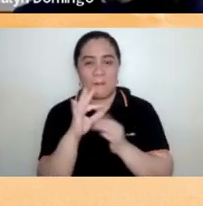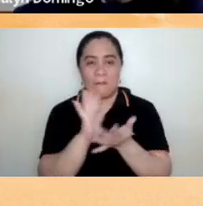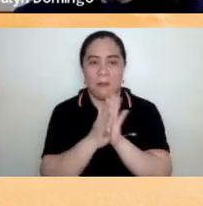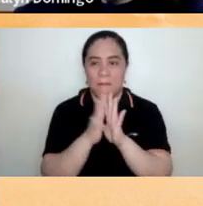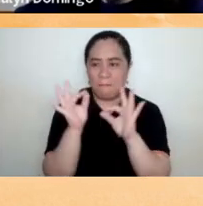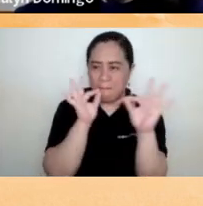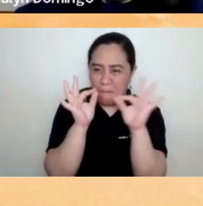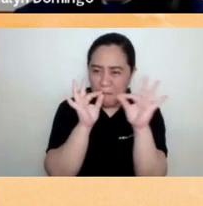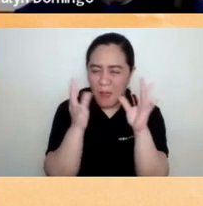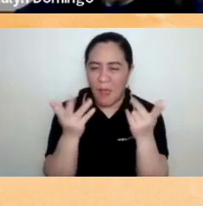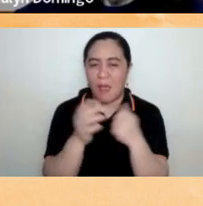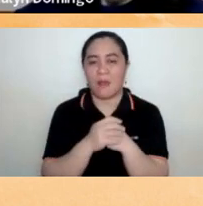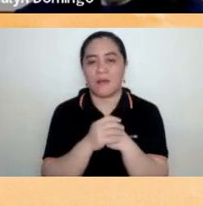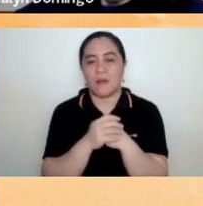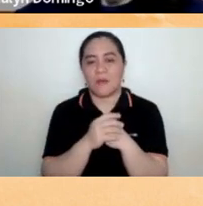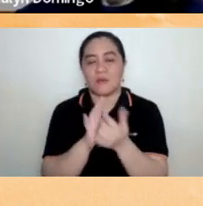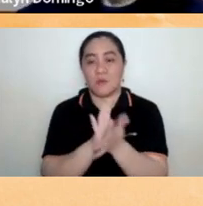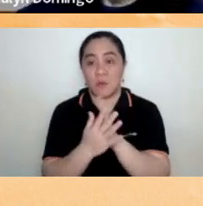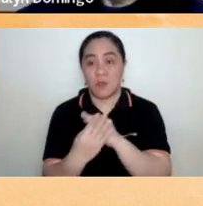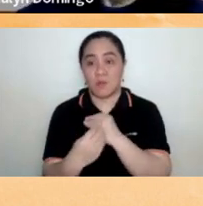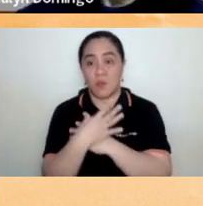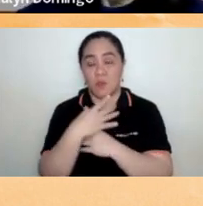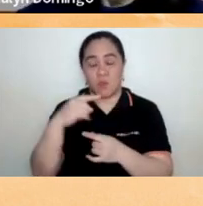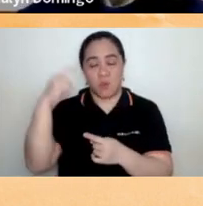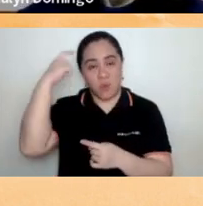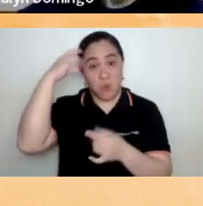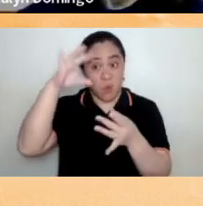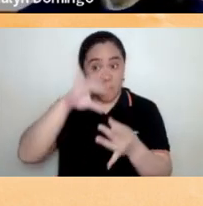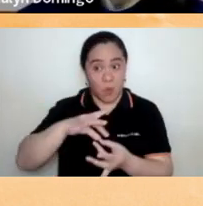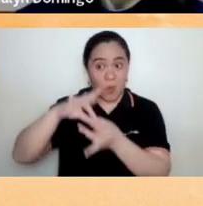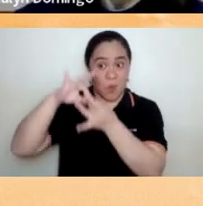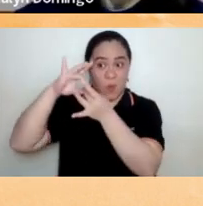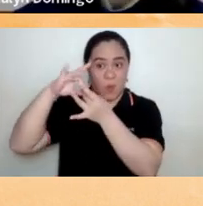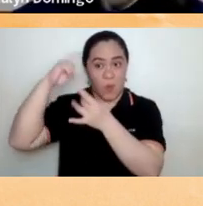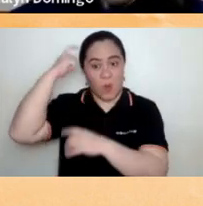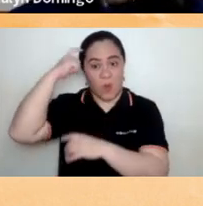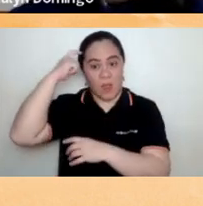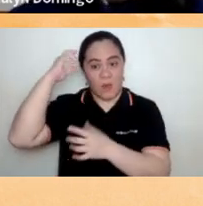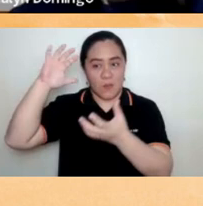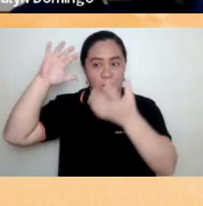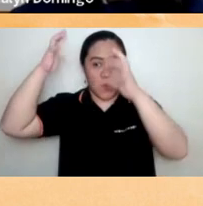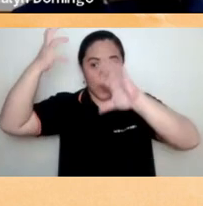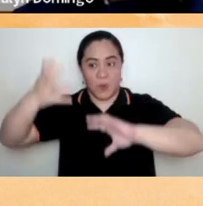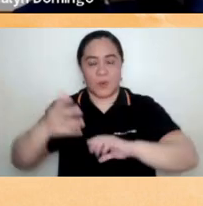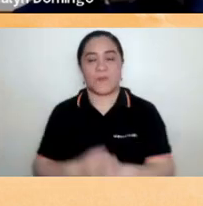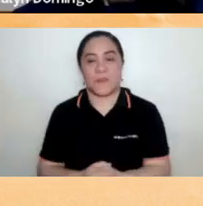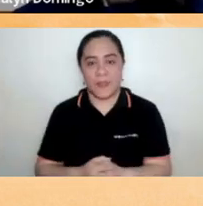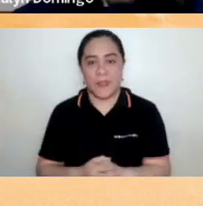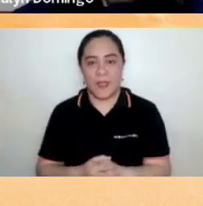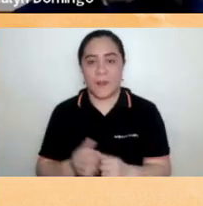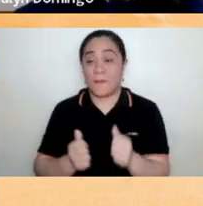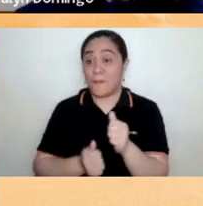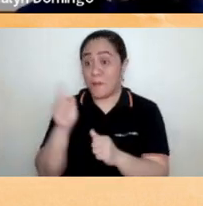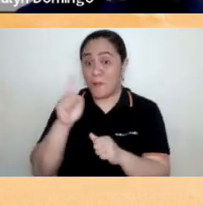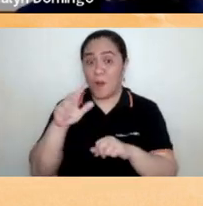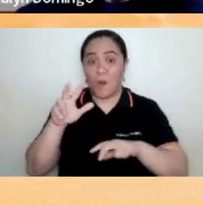and it influences the mind, like having cognitive distortions. Most anxiety